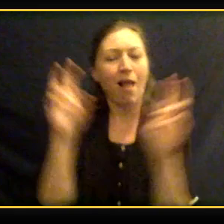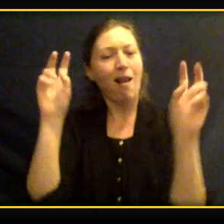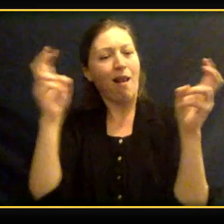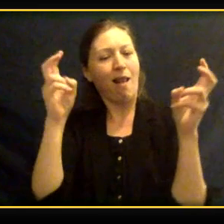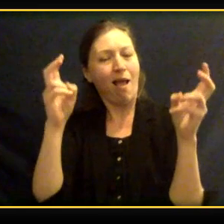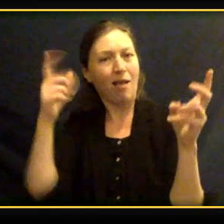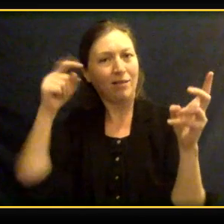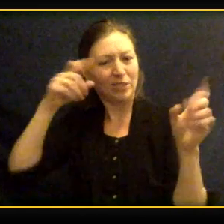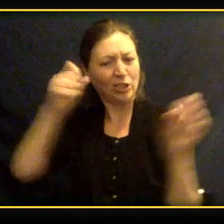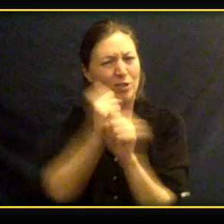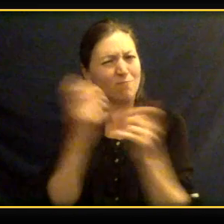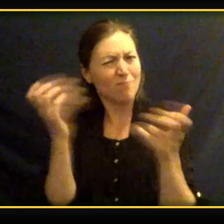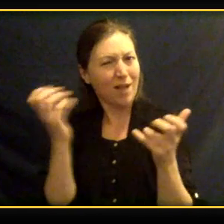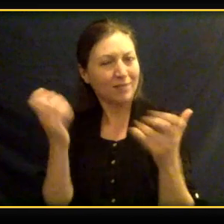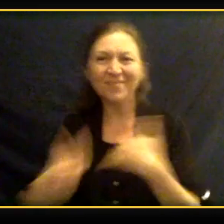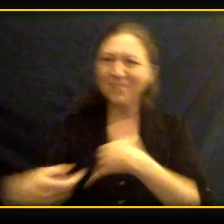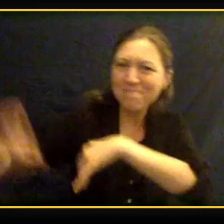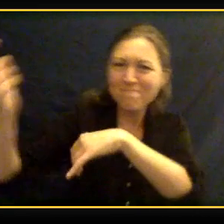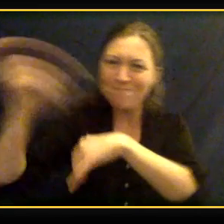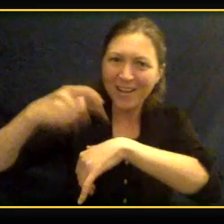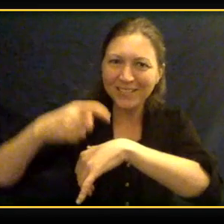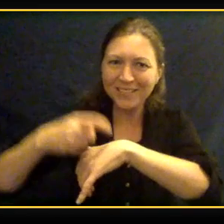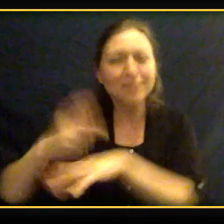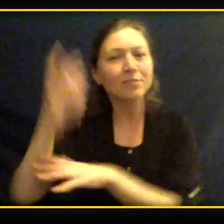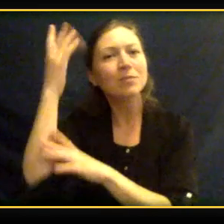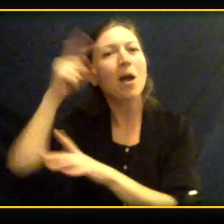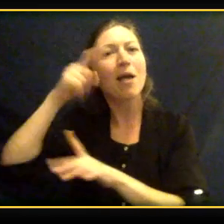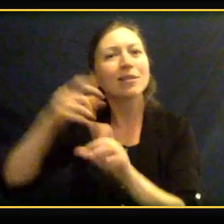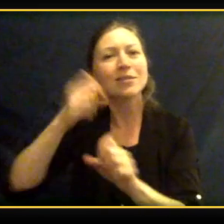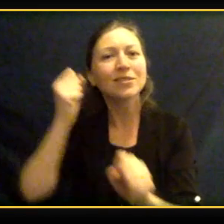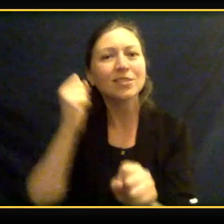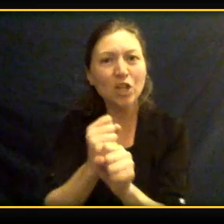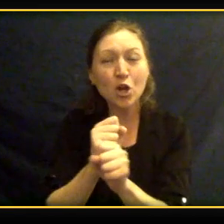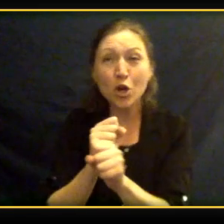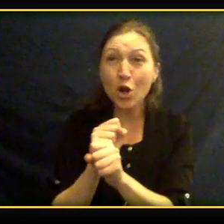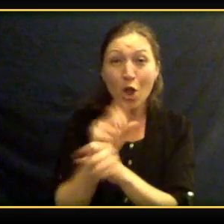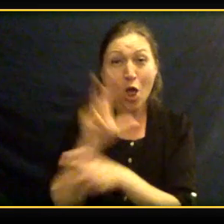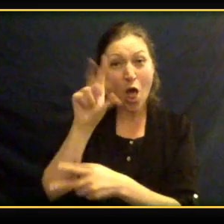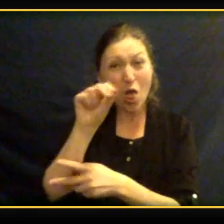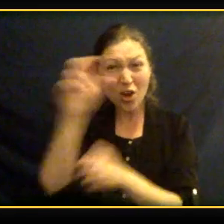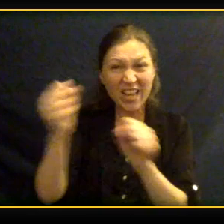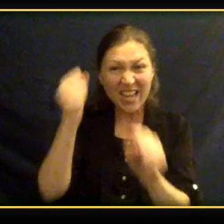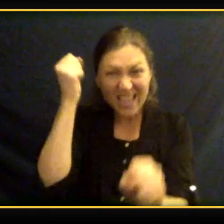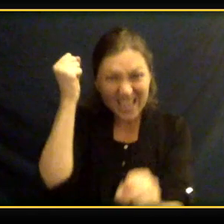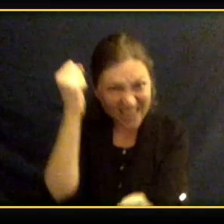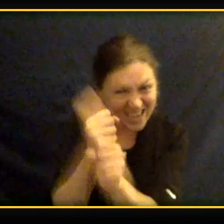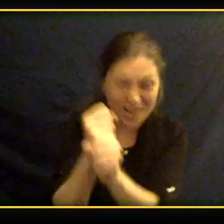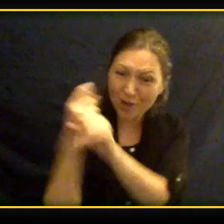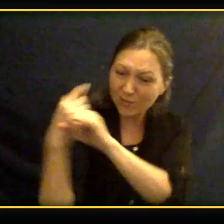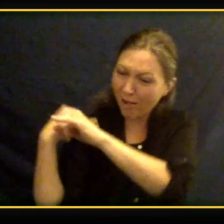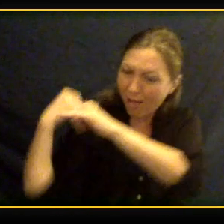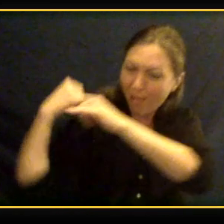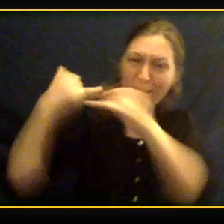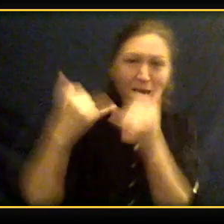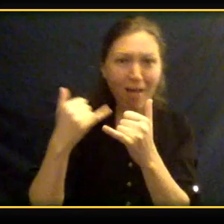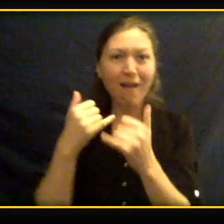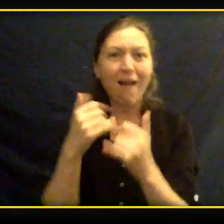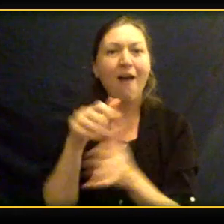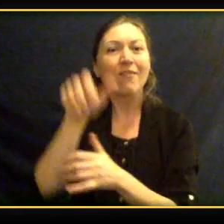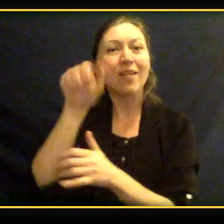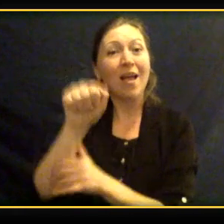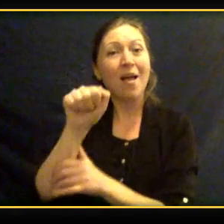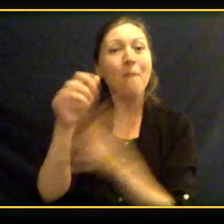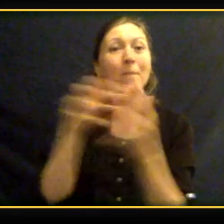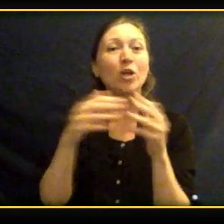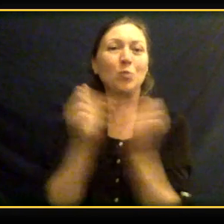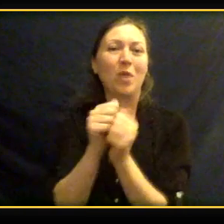Time, because after all, this year marks the 30th anniversary of the Americans with Disabilities Act. The late Max